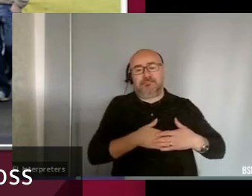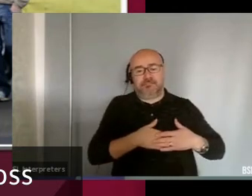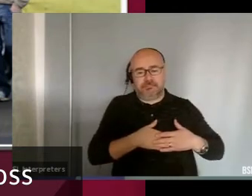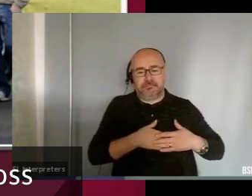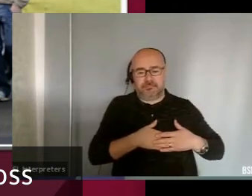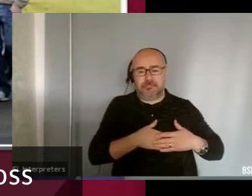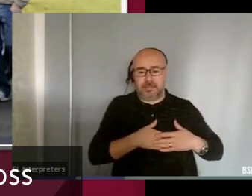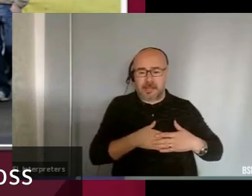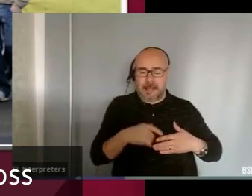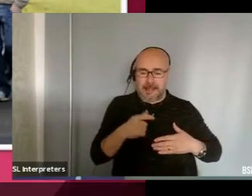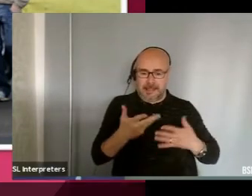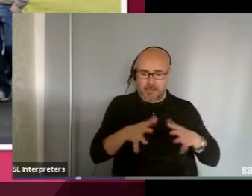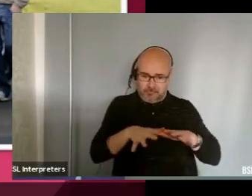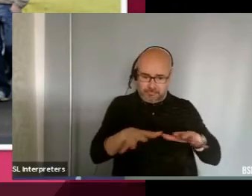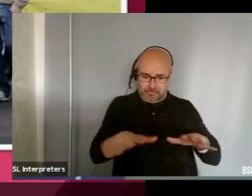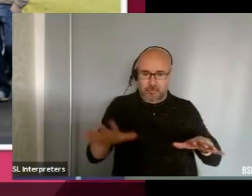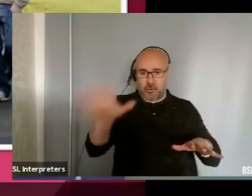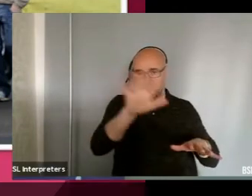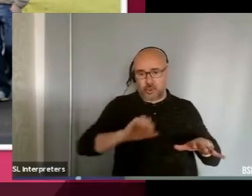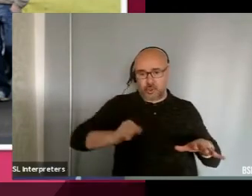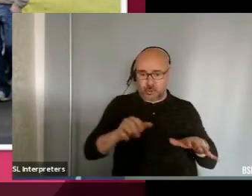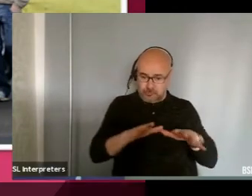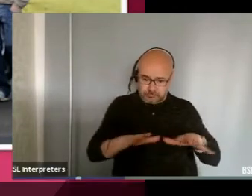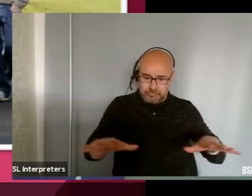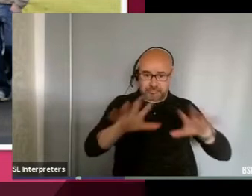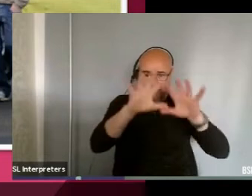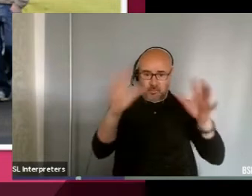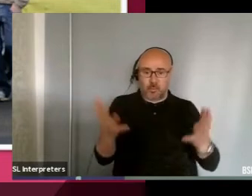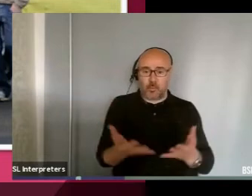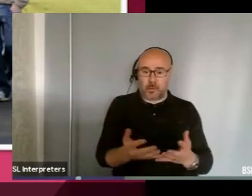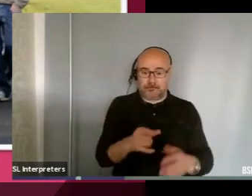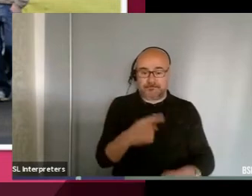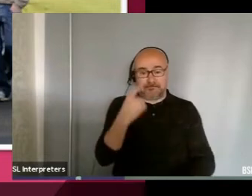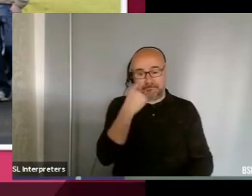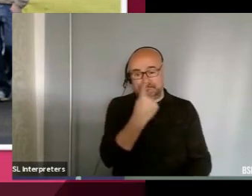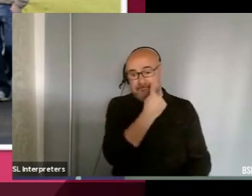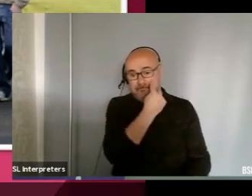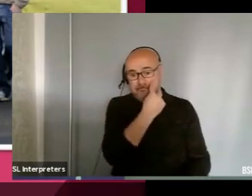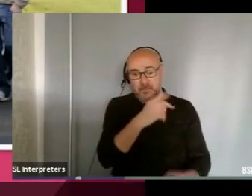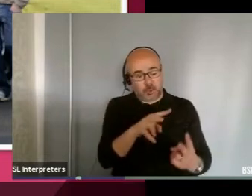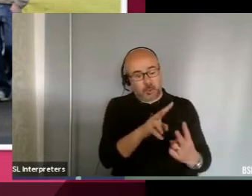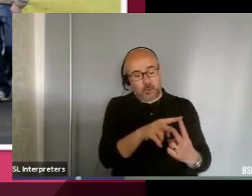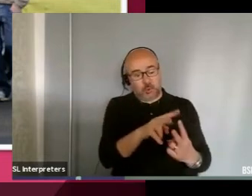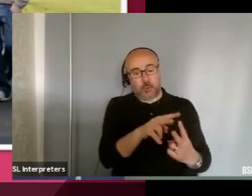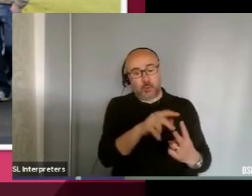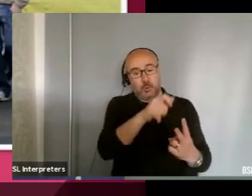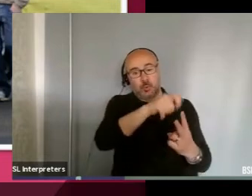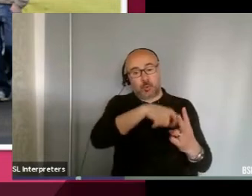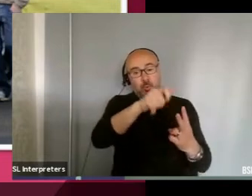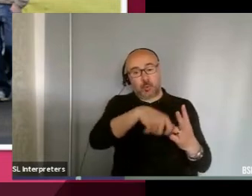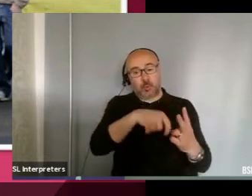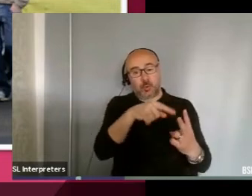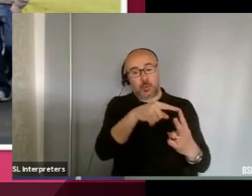and the globe, and I know that. And that's a testimony to the two amazing speakers that are joining us today for this